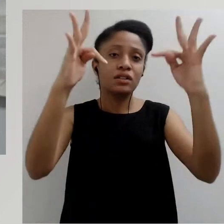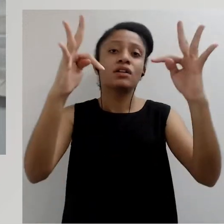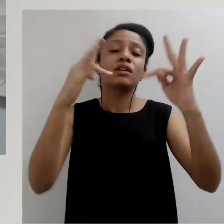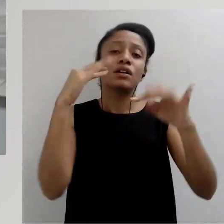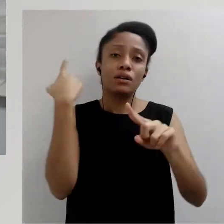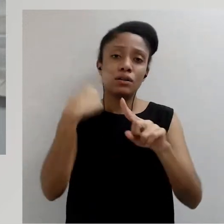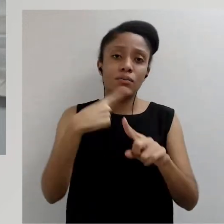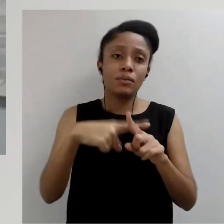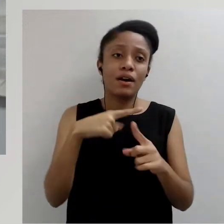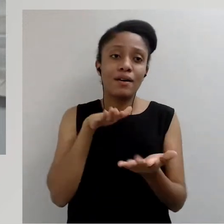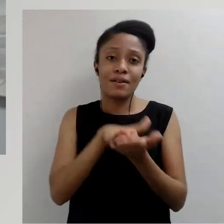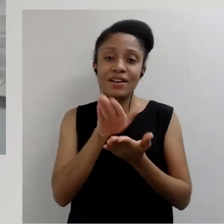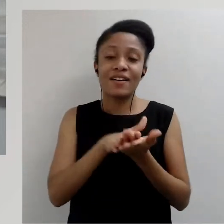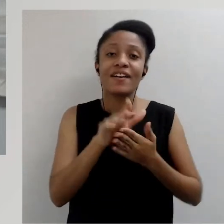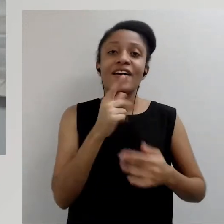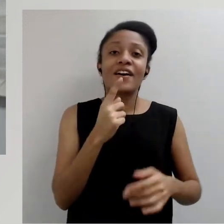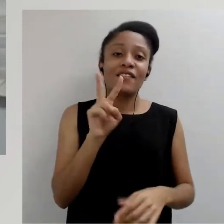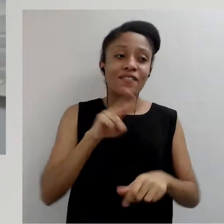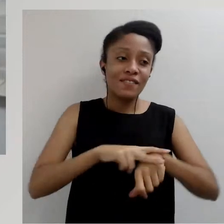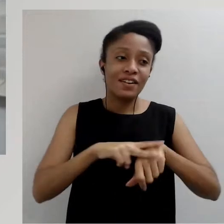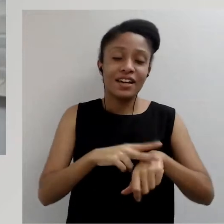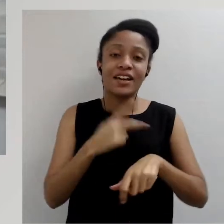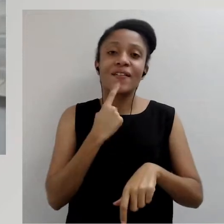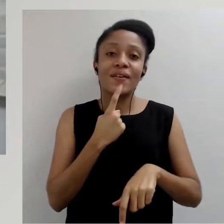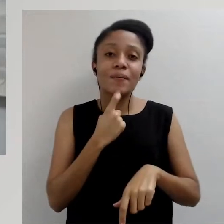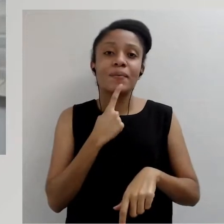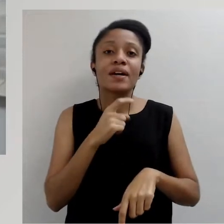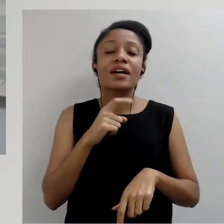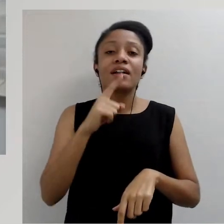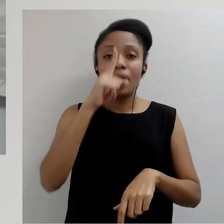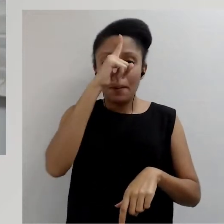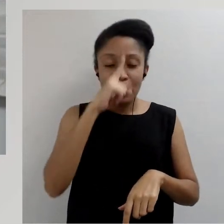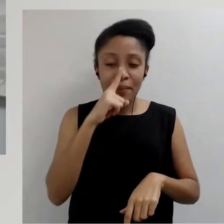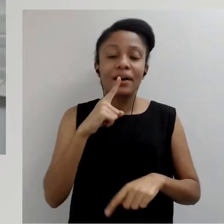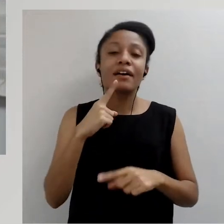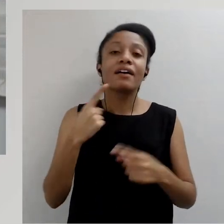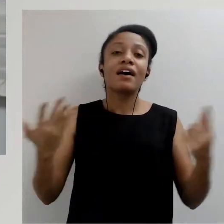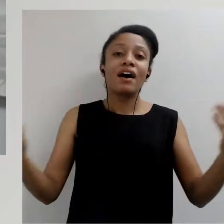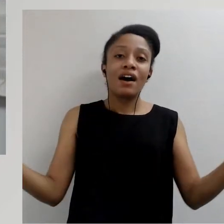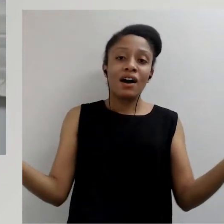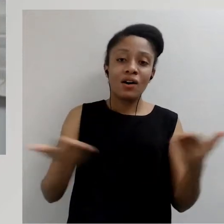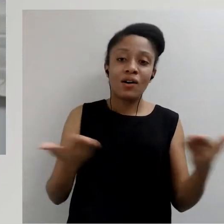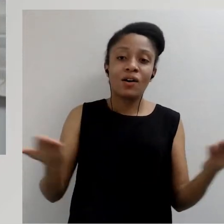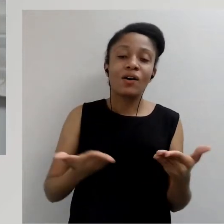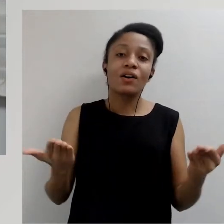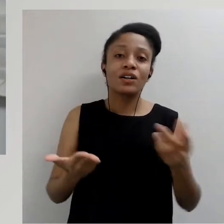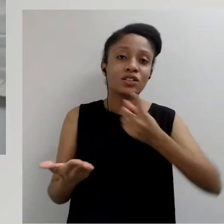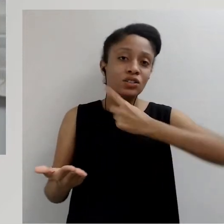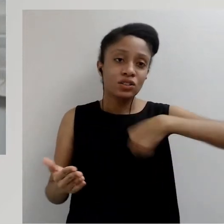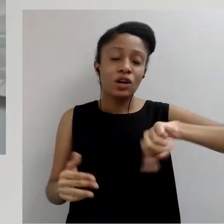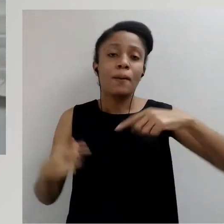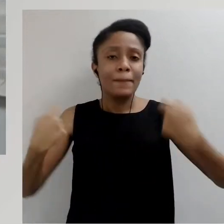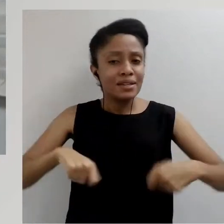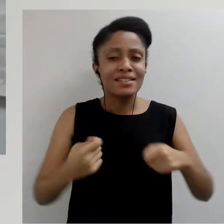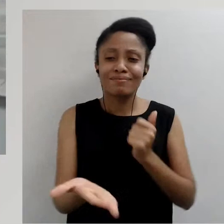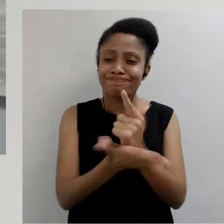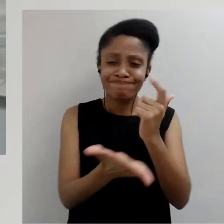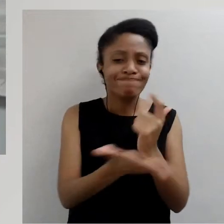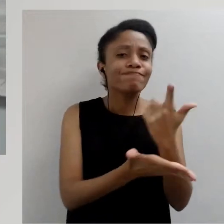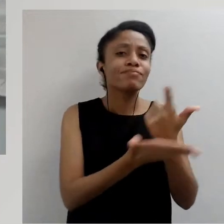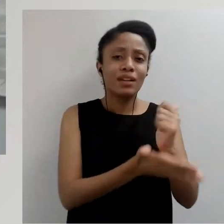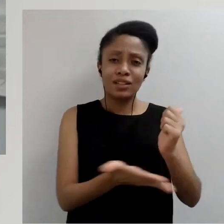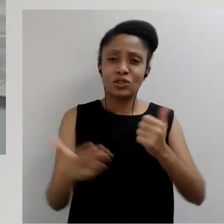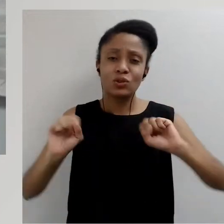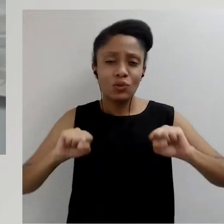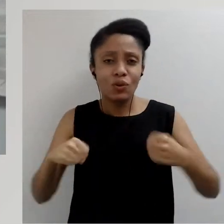page by page checking, and we have only the colors like green, yellow, and red. So we are